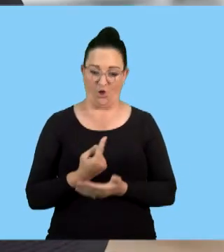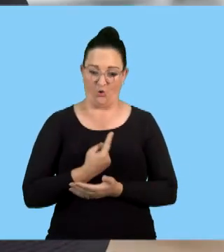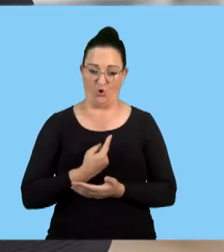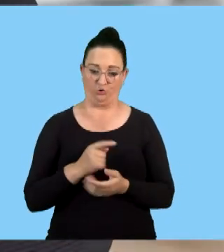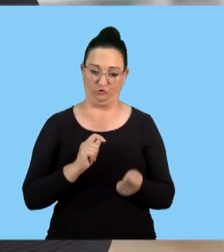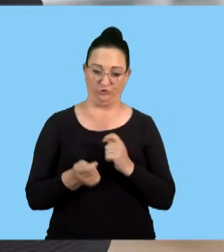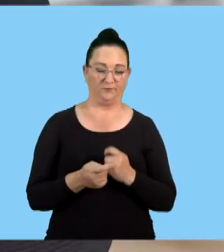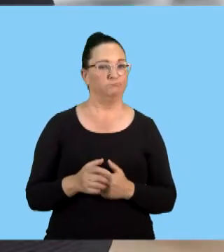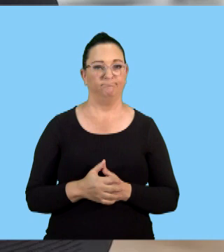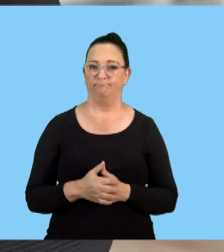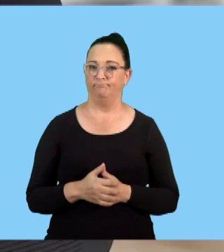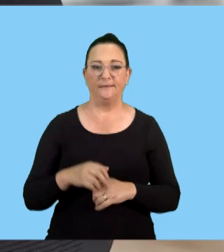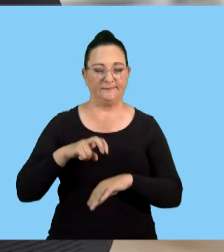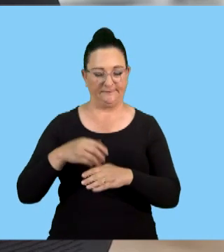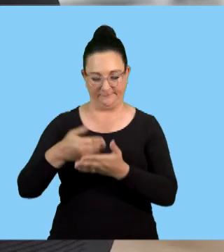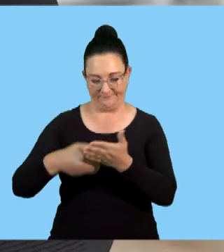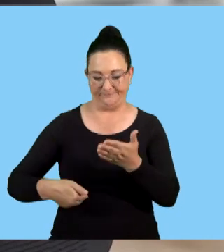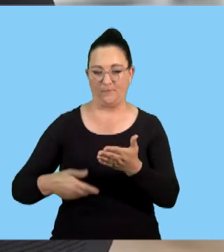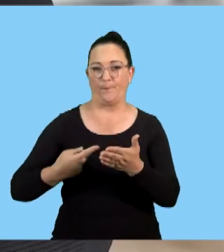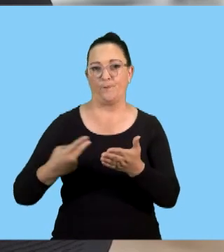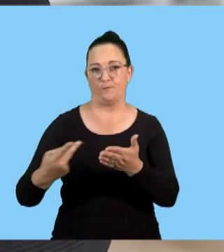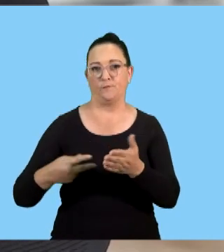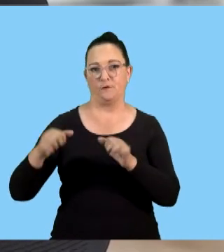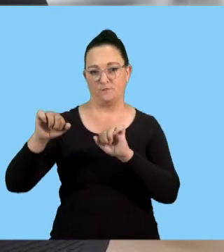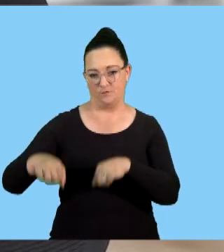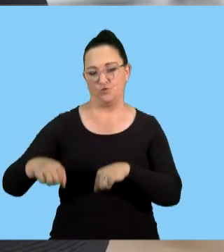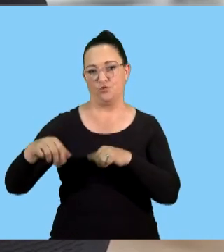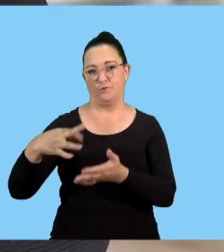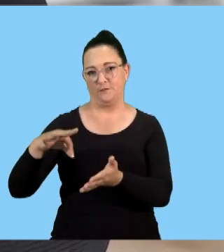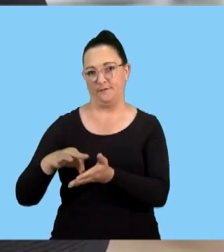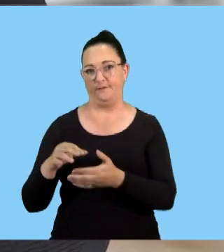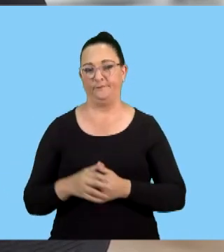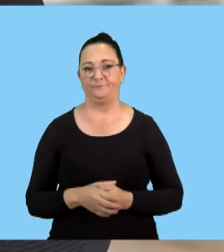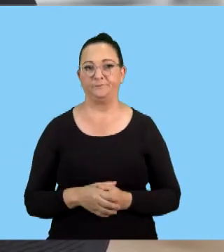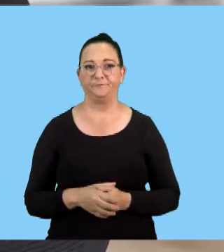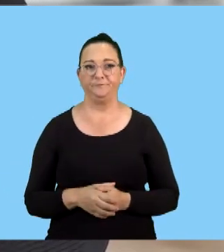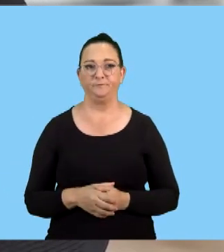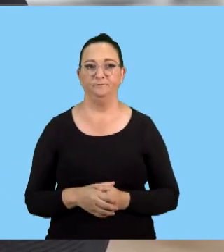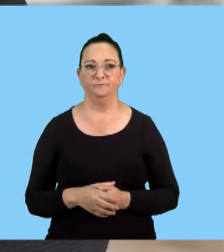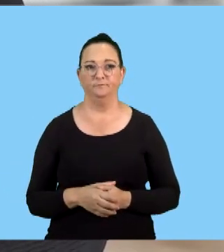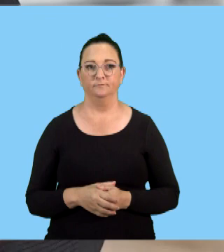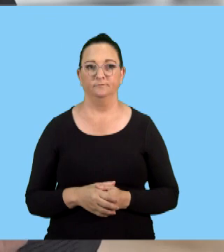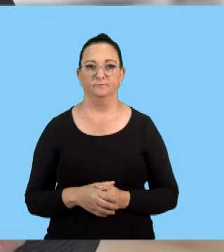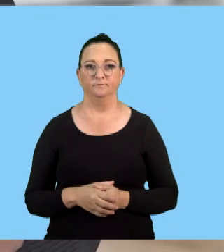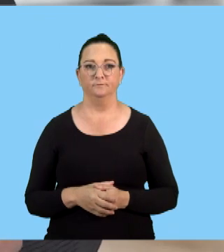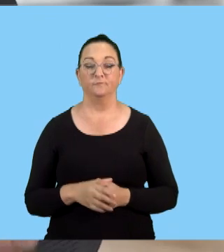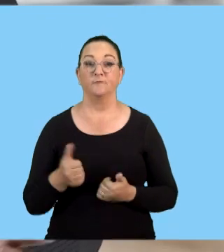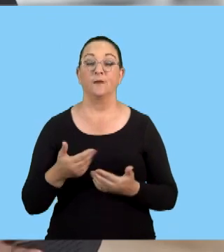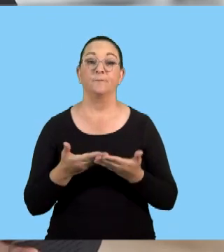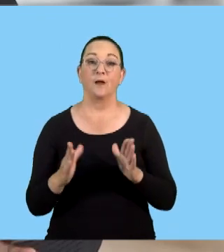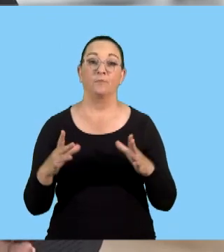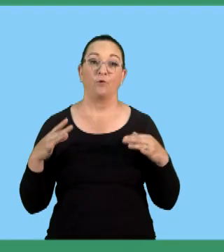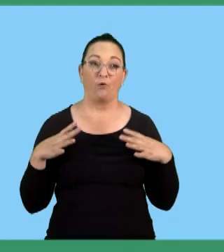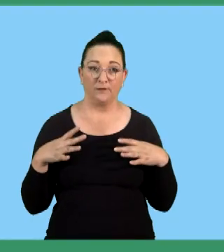alone. So it needs to be in a written agreement when working less than 6 hours per day. Right, and then you go to the